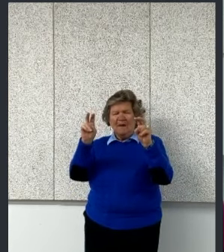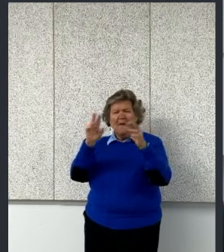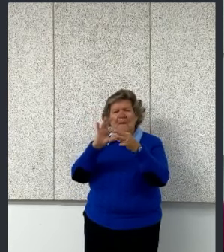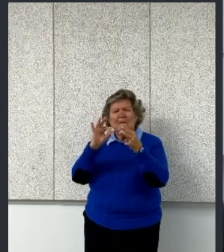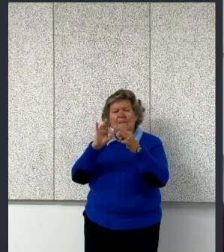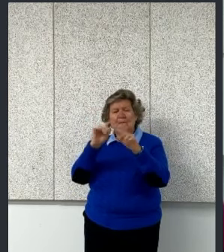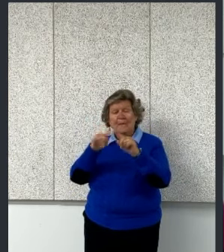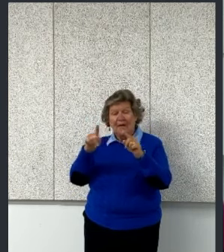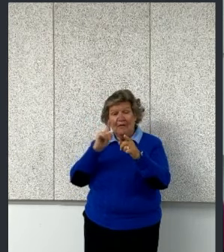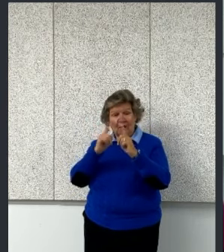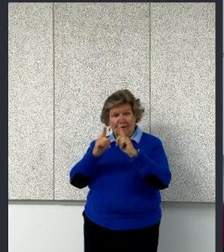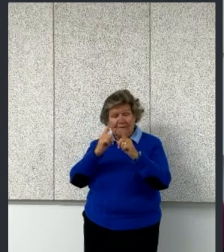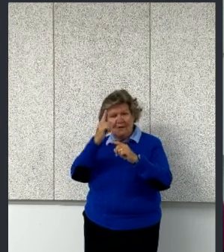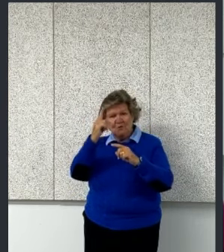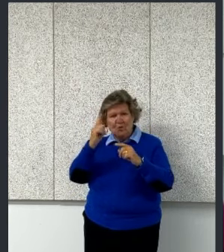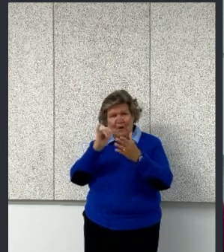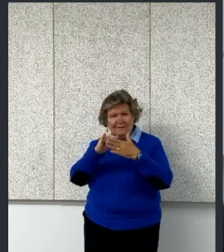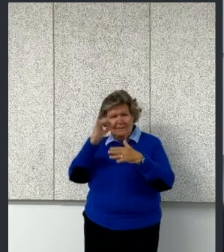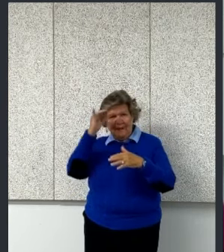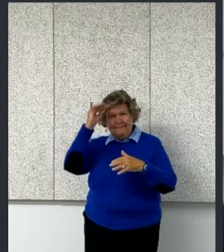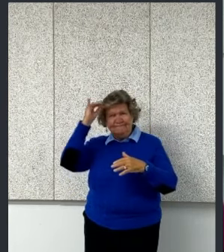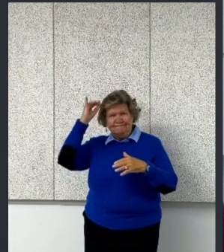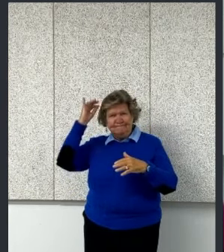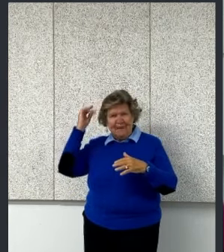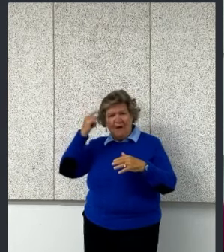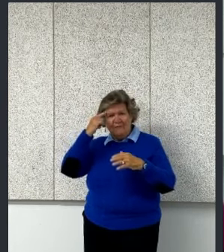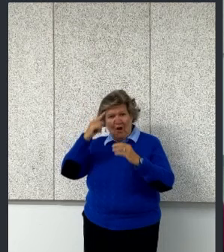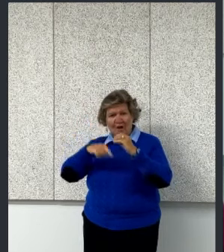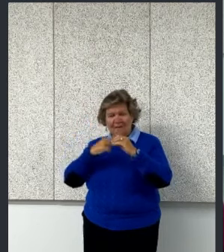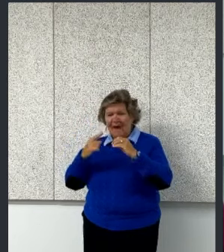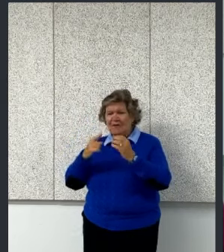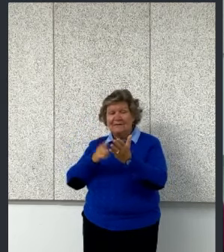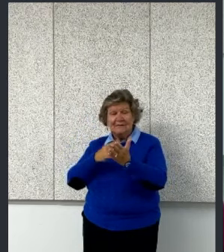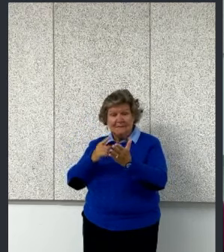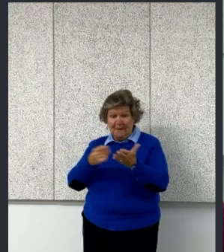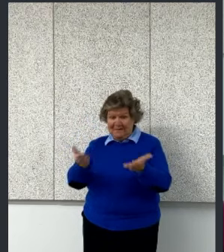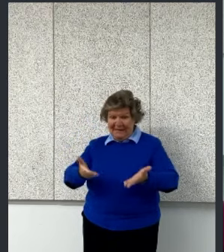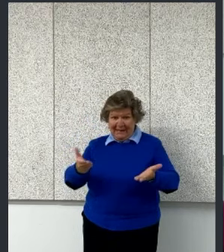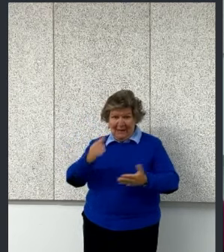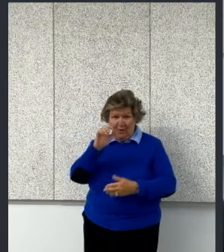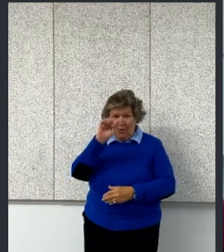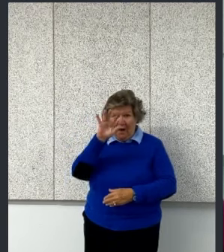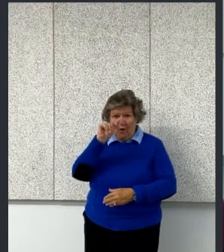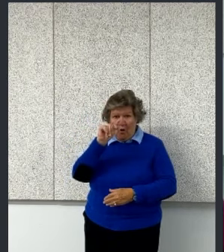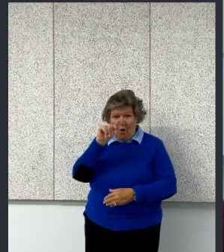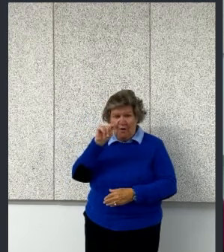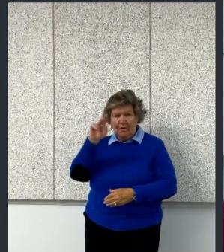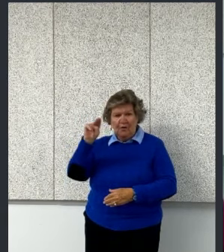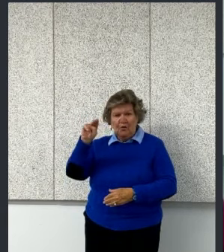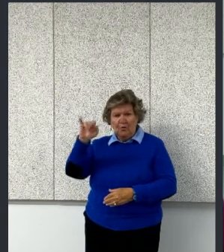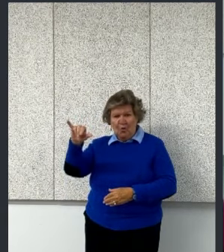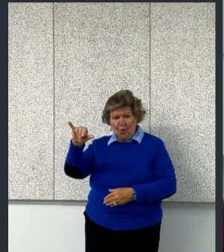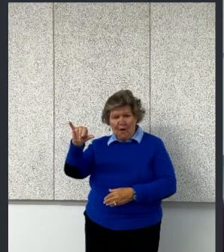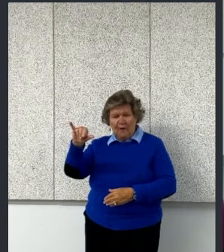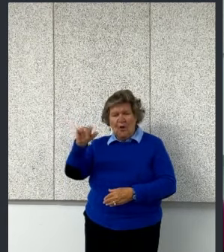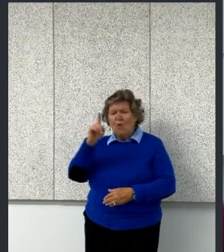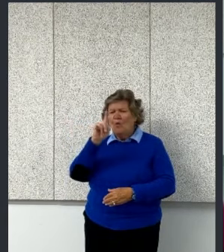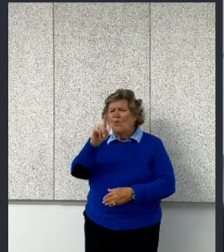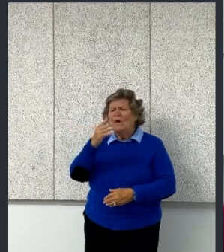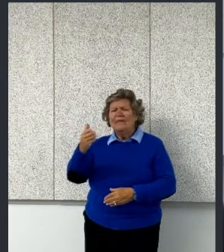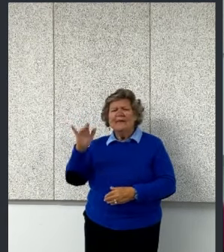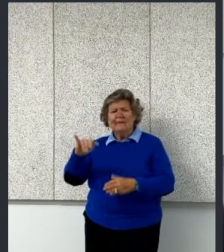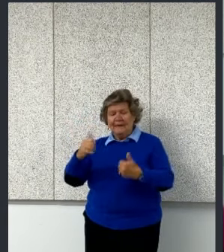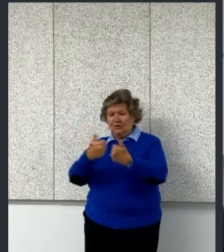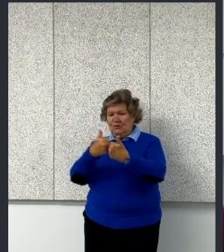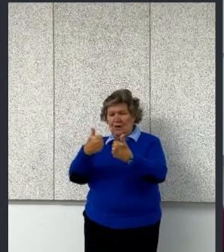of the conversations that has bubbled up a few times at Art New York recently is like, one of the things that's challenging